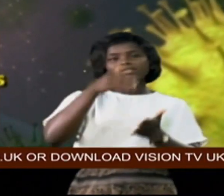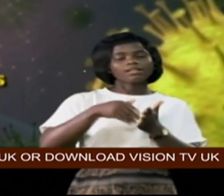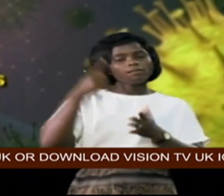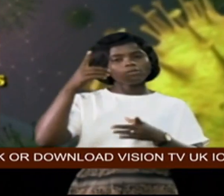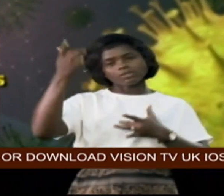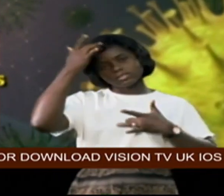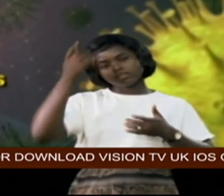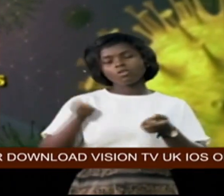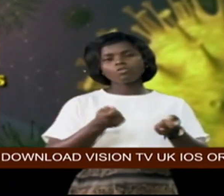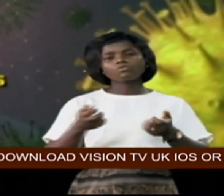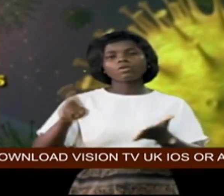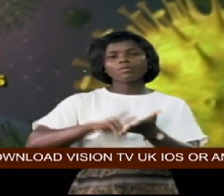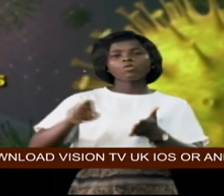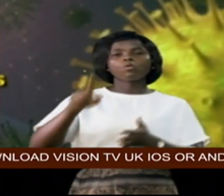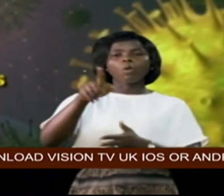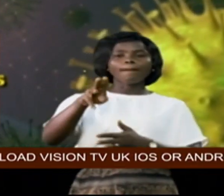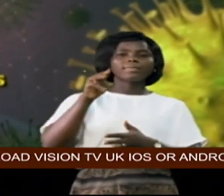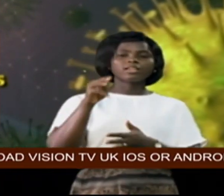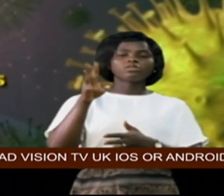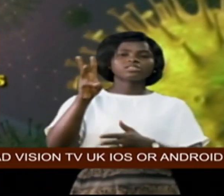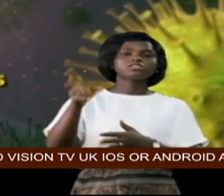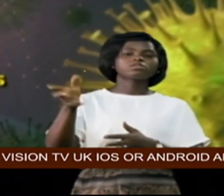Control reports